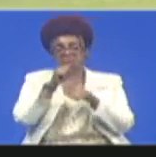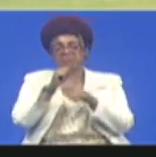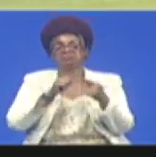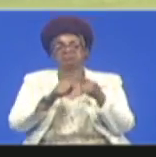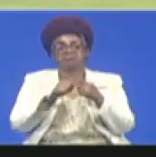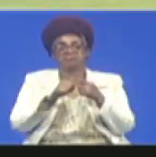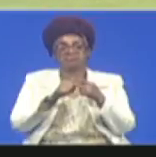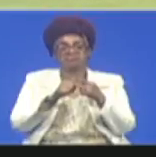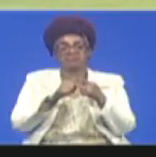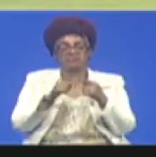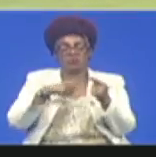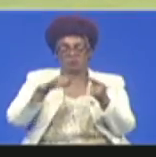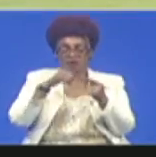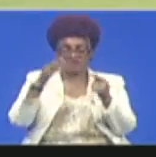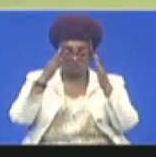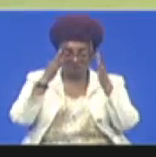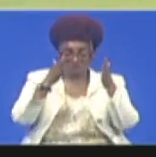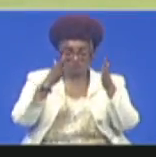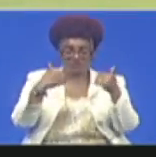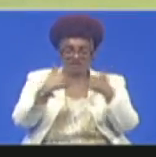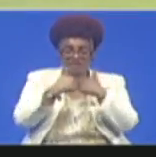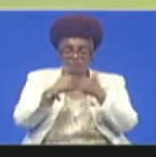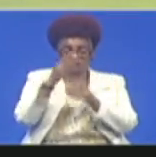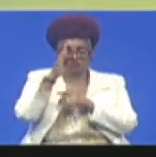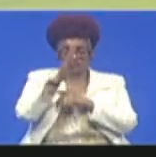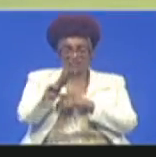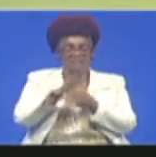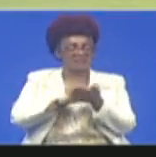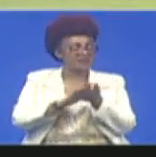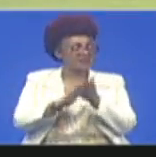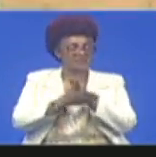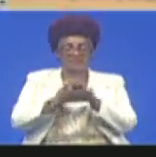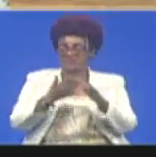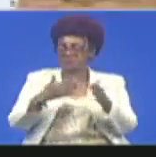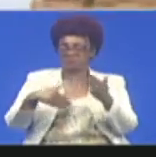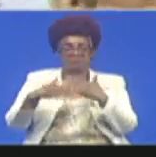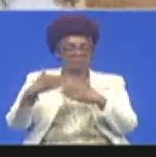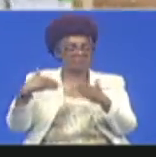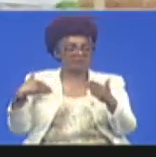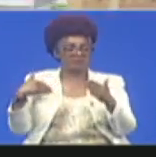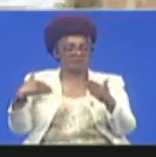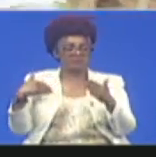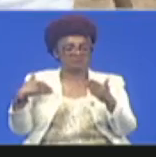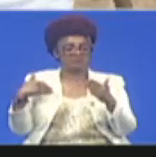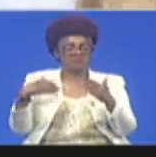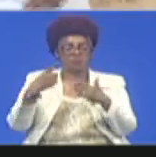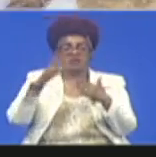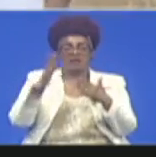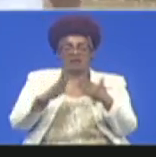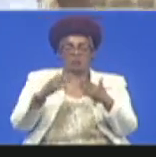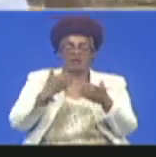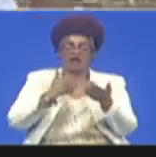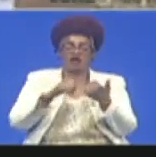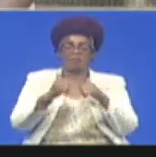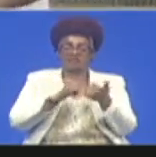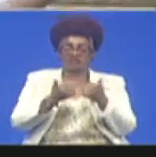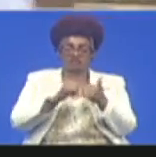focused on the game on Sunday, there's nothing bringing us down. The aggregate winner will proceed to the competition's